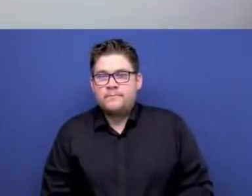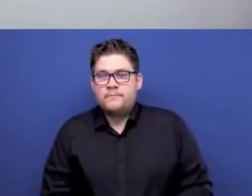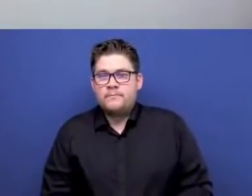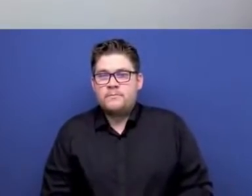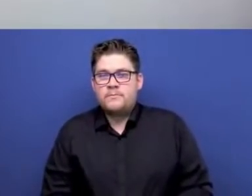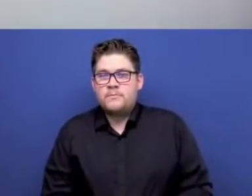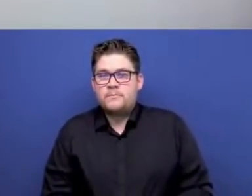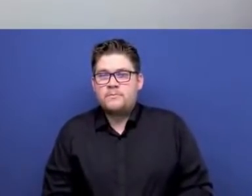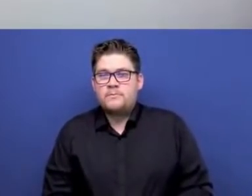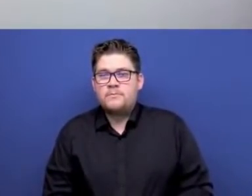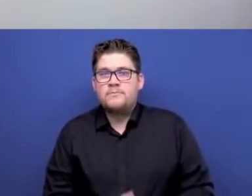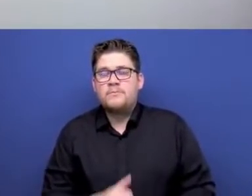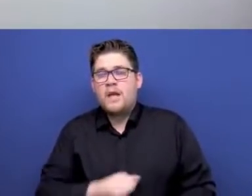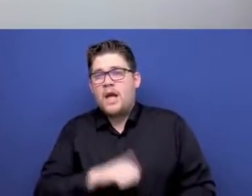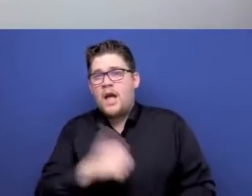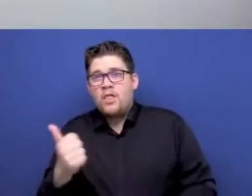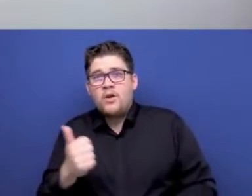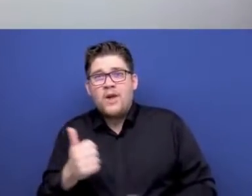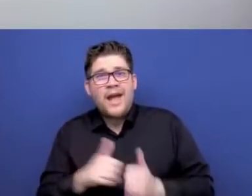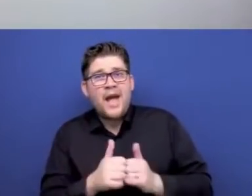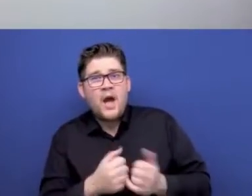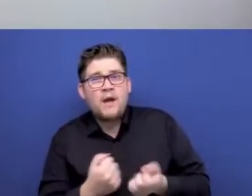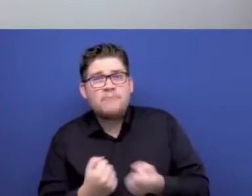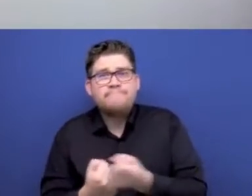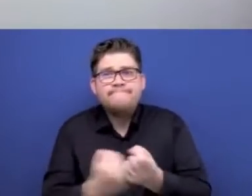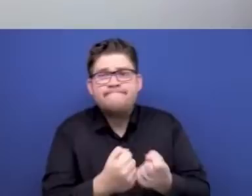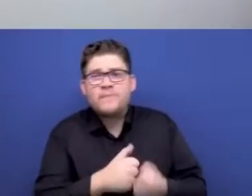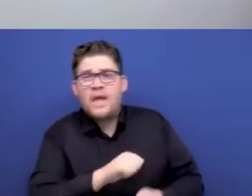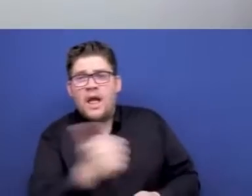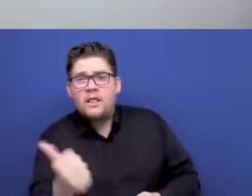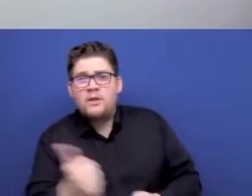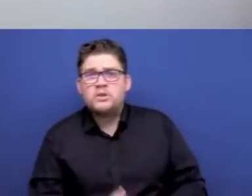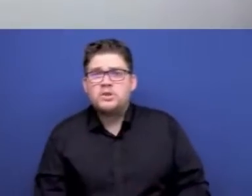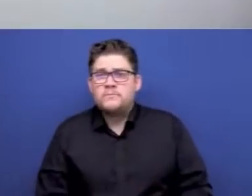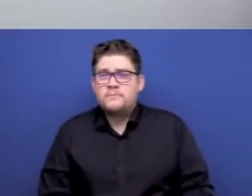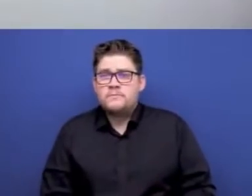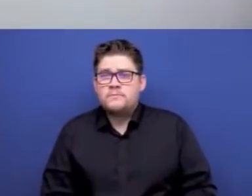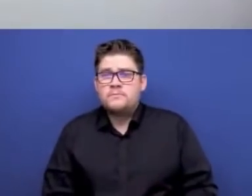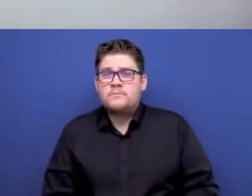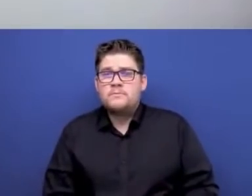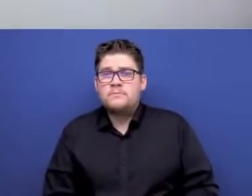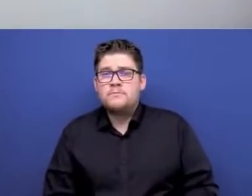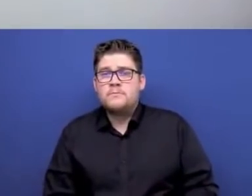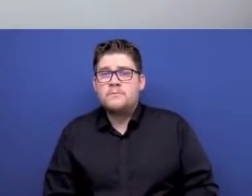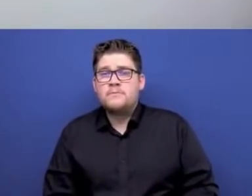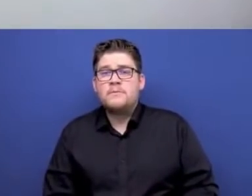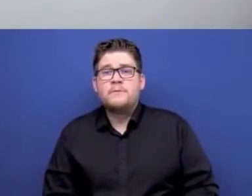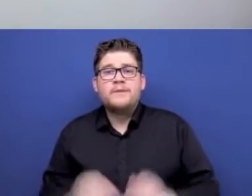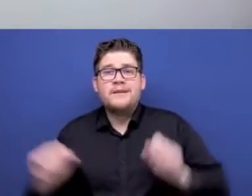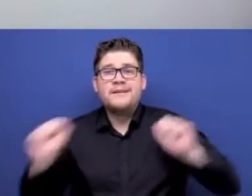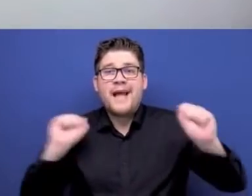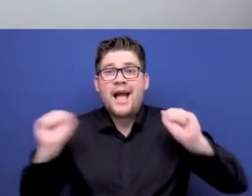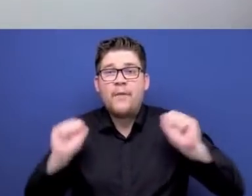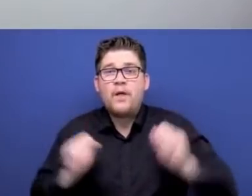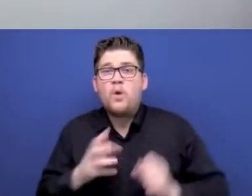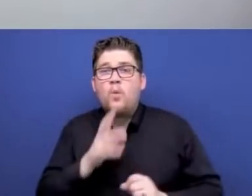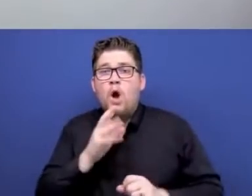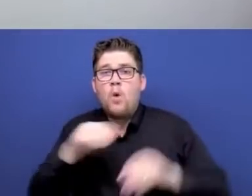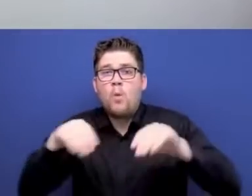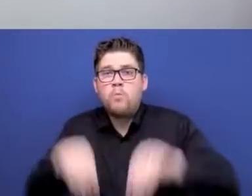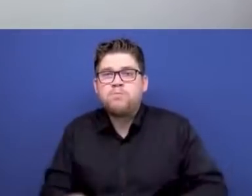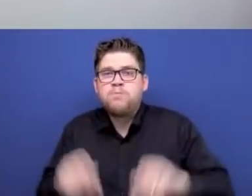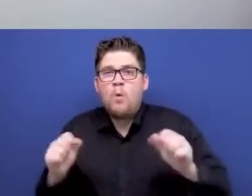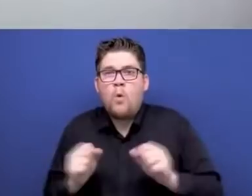are things like having a cool towel, having a cool sheet, and then blowing a fan on the cool